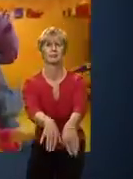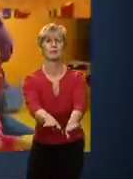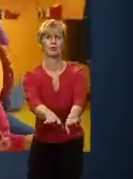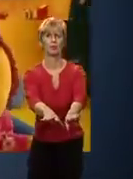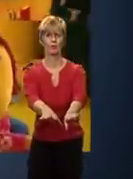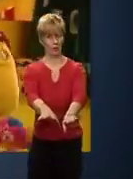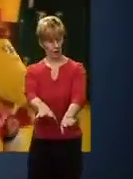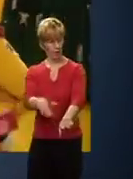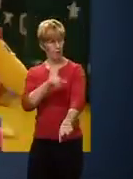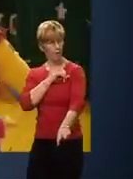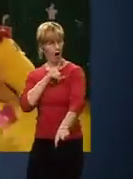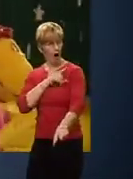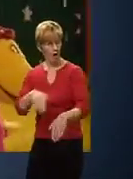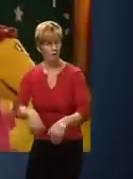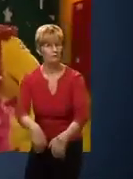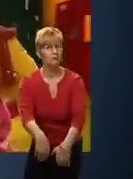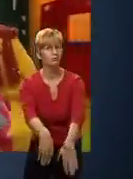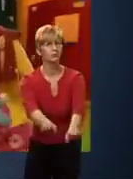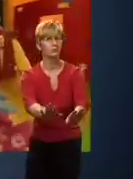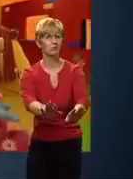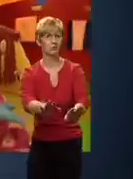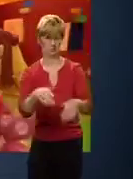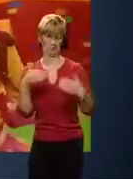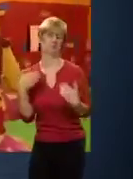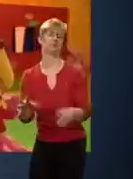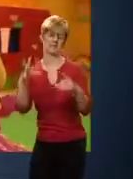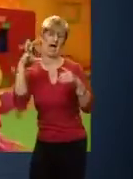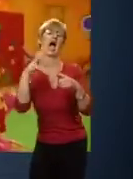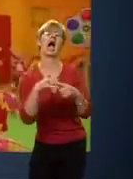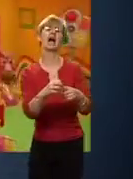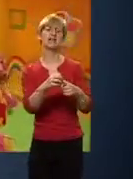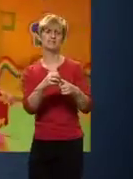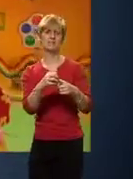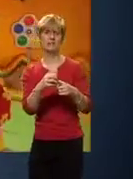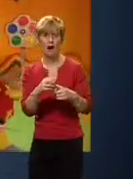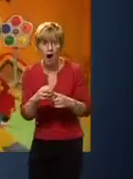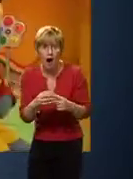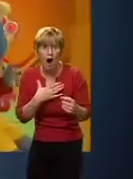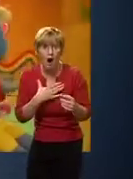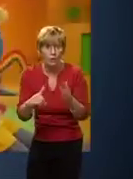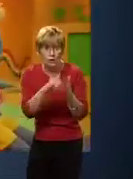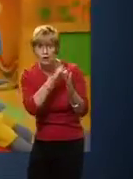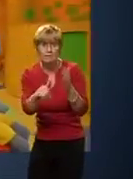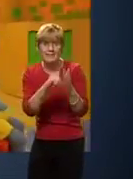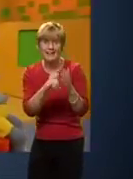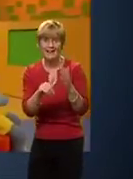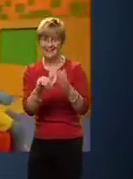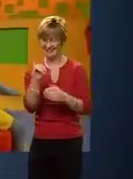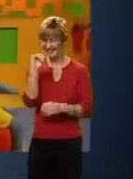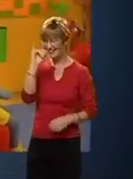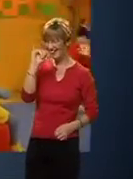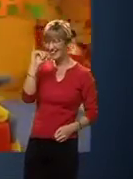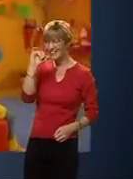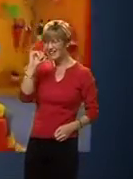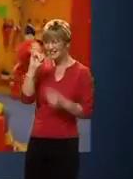it go again. Why did you let it go? Because it bit my finger so. Which finger did